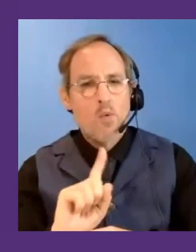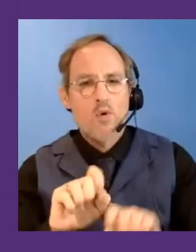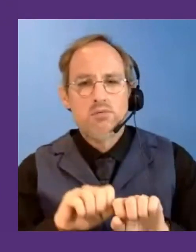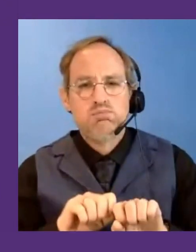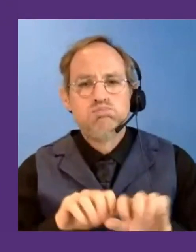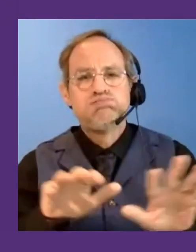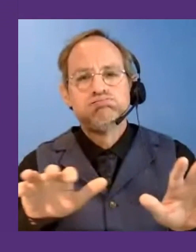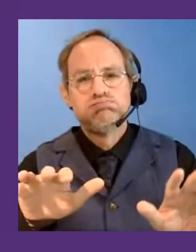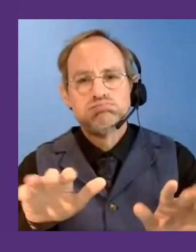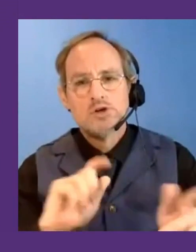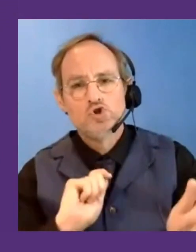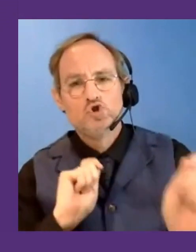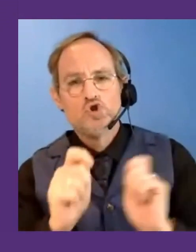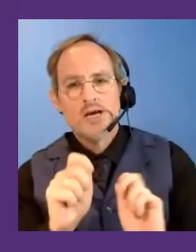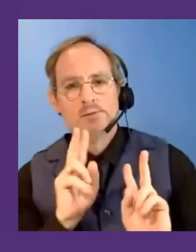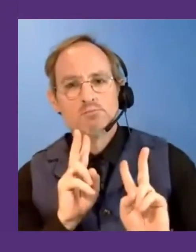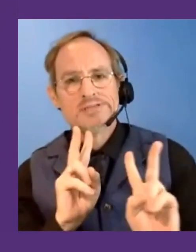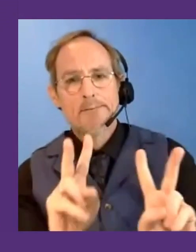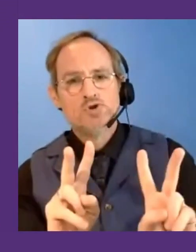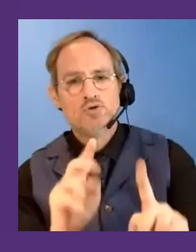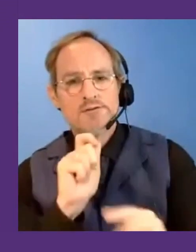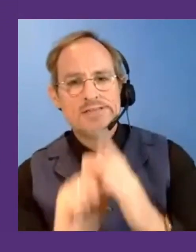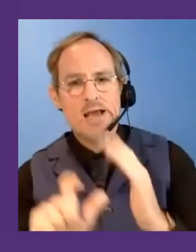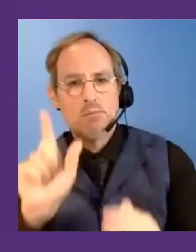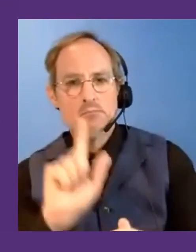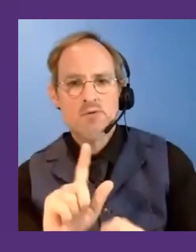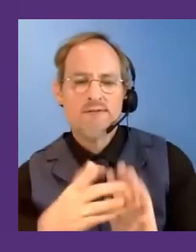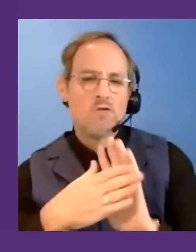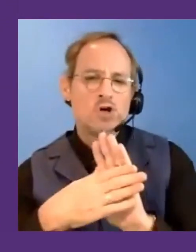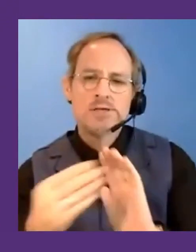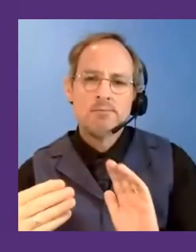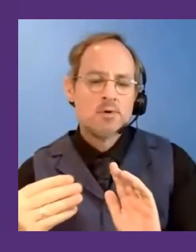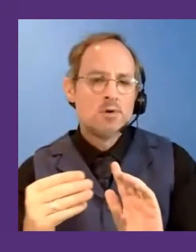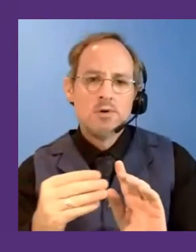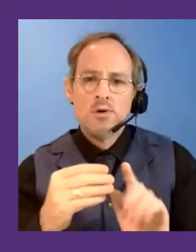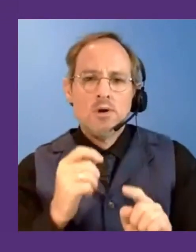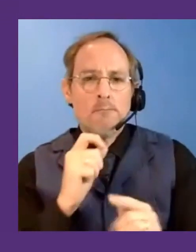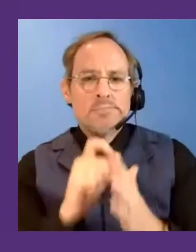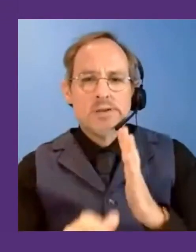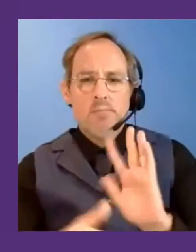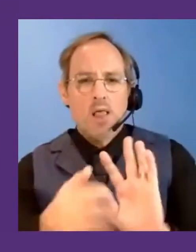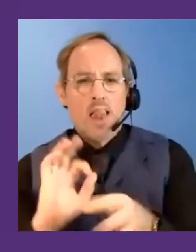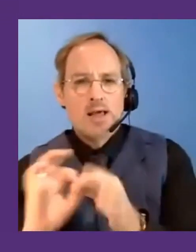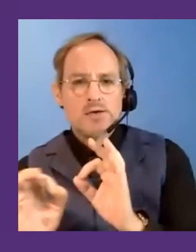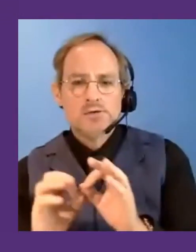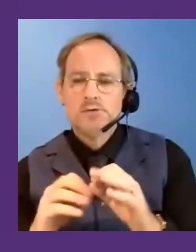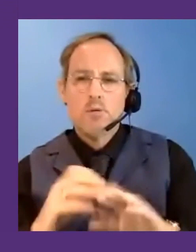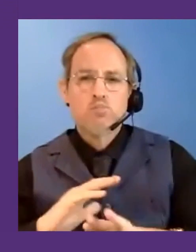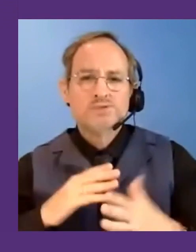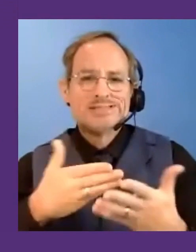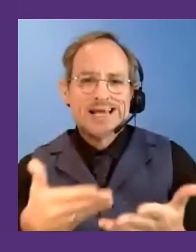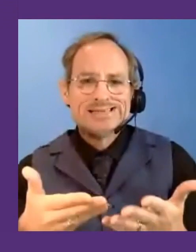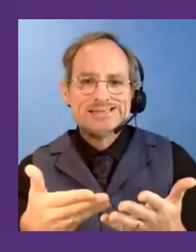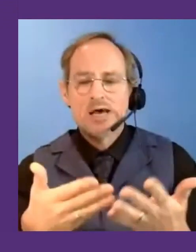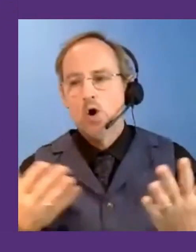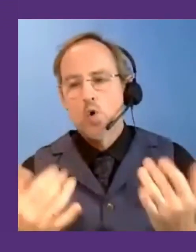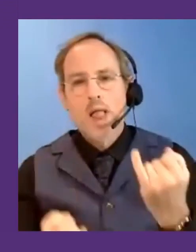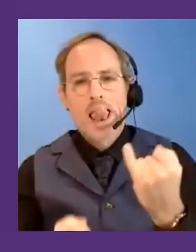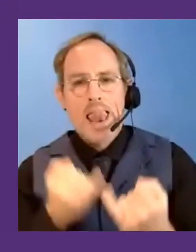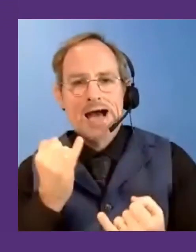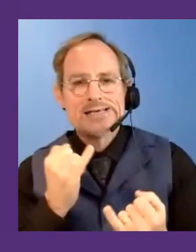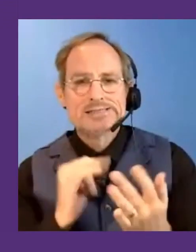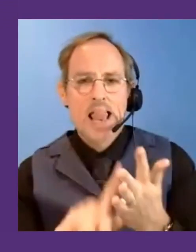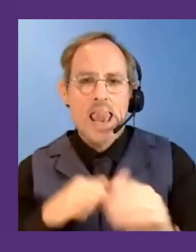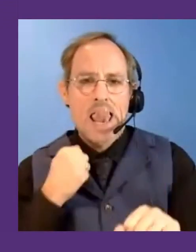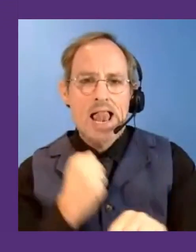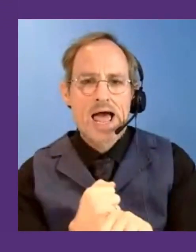seen before, presenters on the Paralympics, presenters in the last leg, to thinking about how we strengthen on-screen